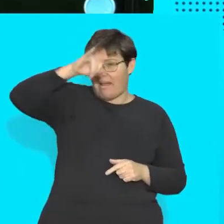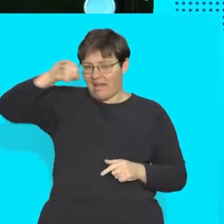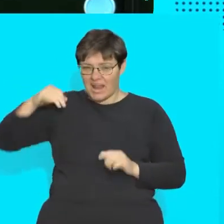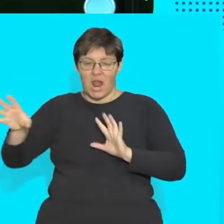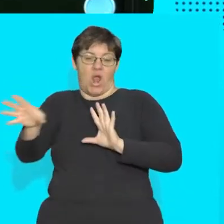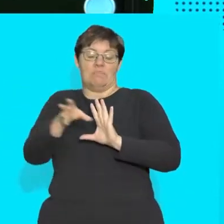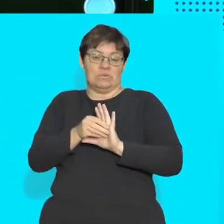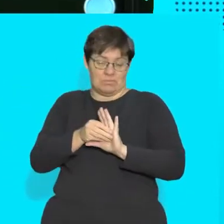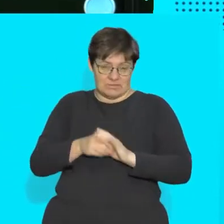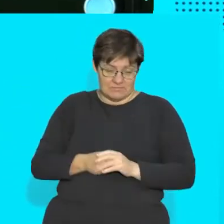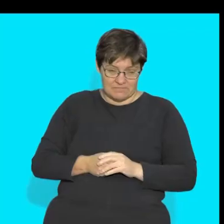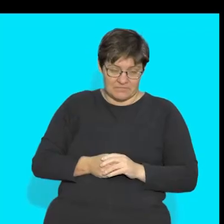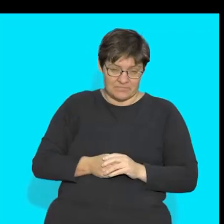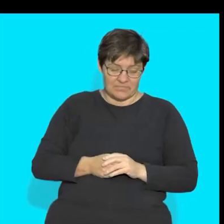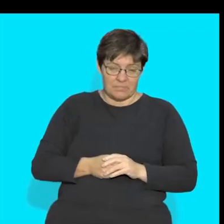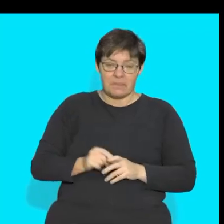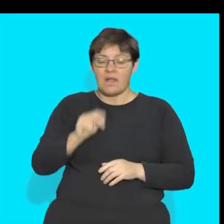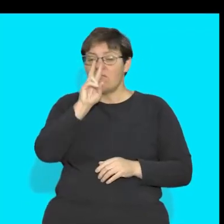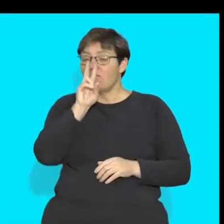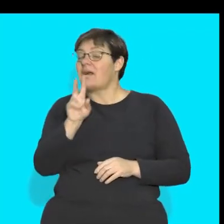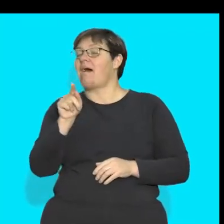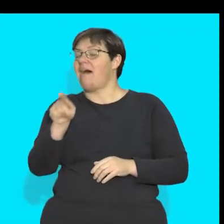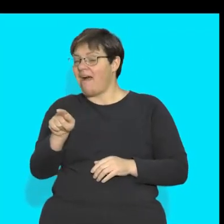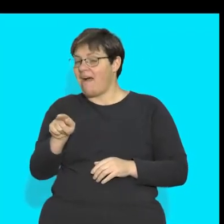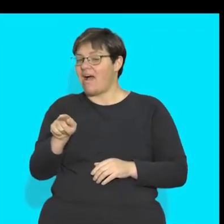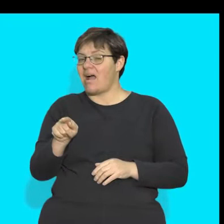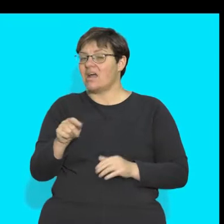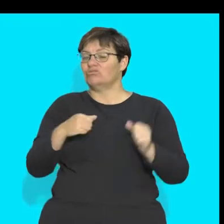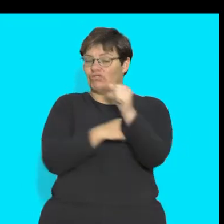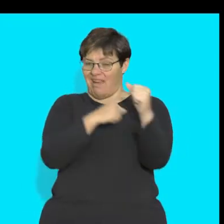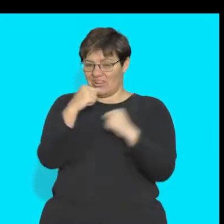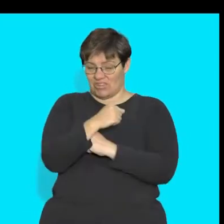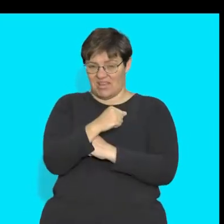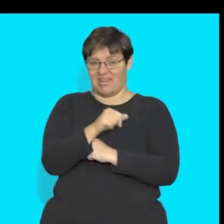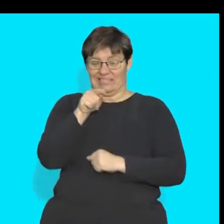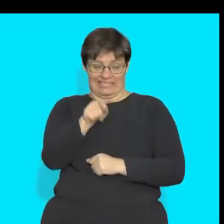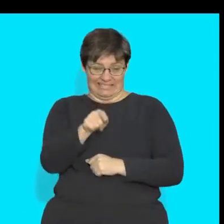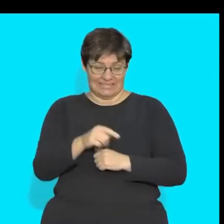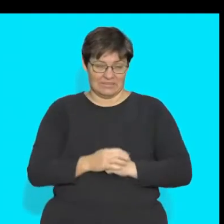absorption spectrum. But it's all about this electron structure, okay?